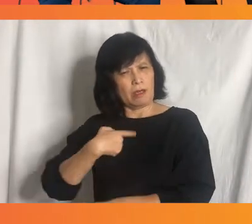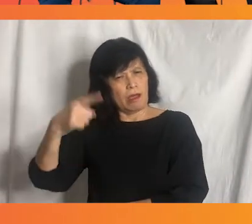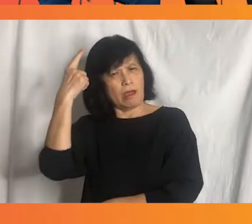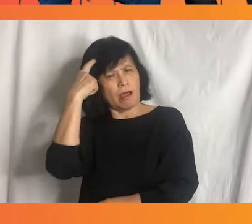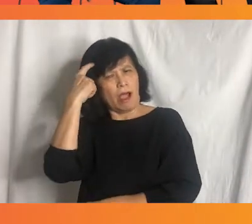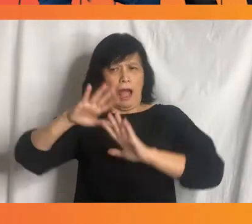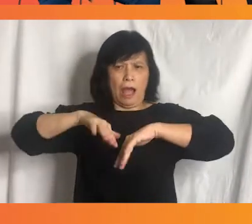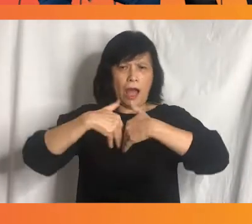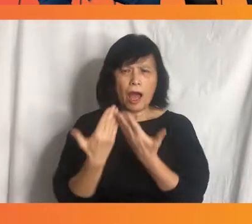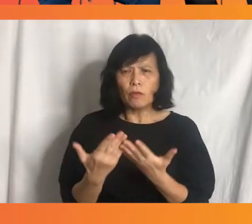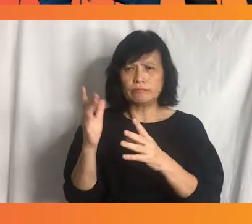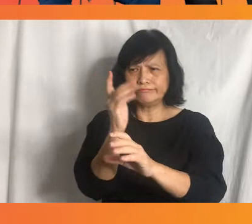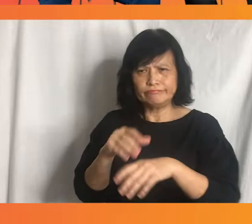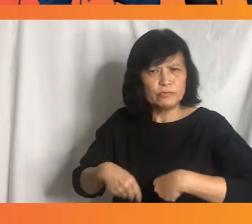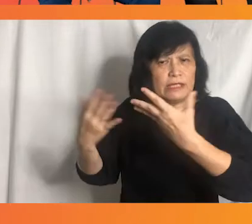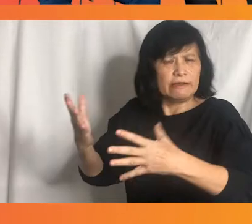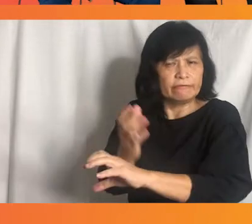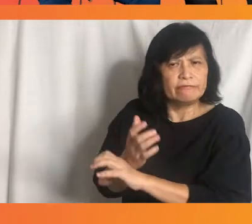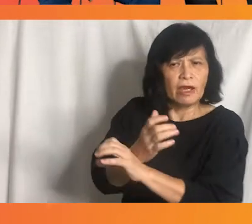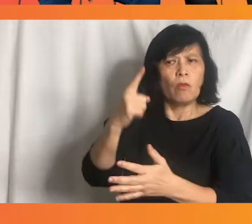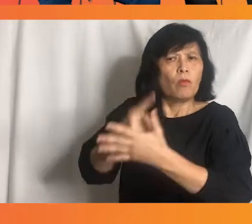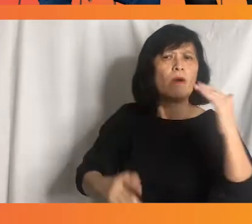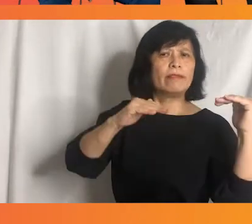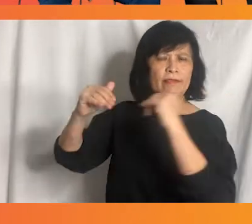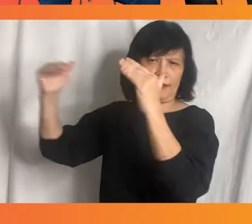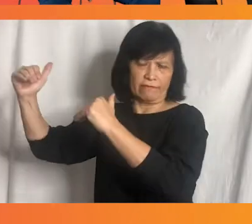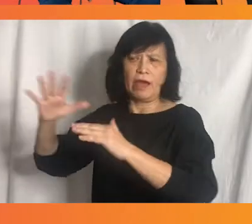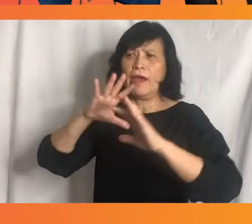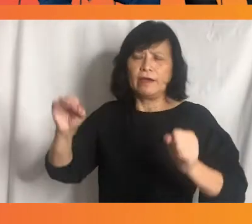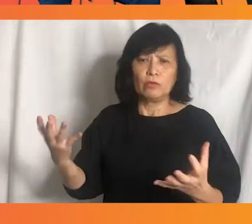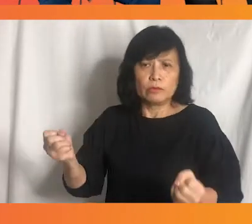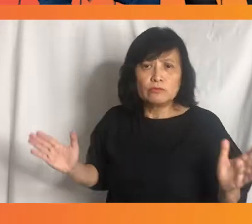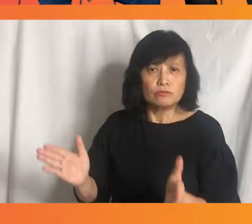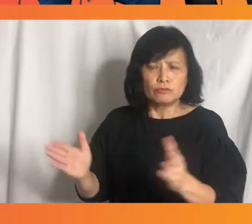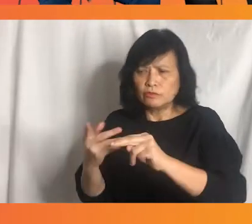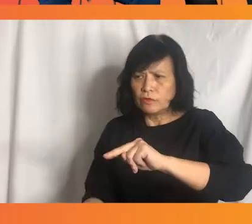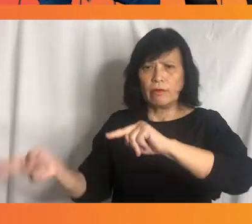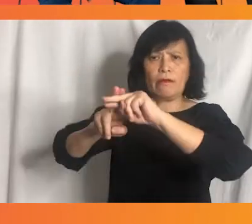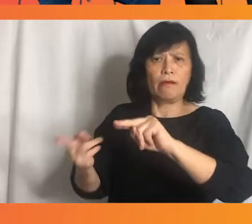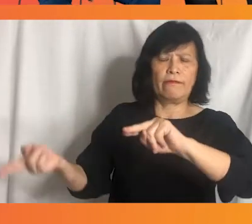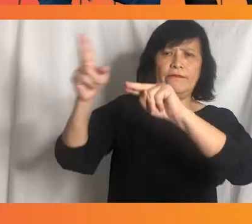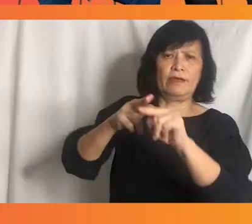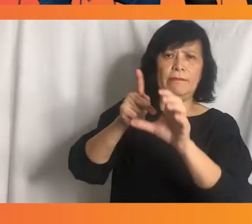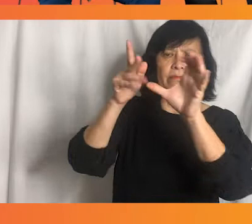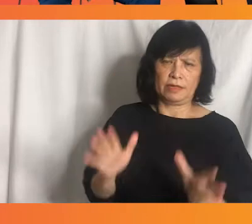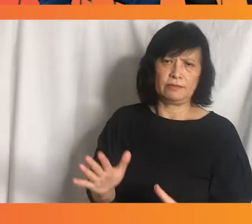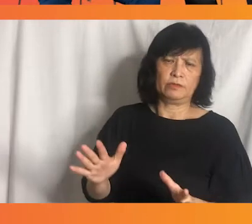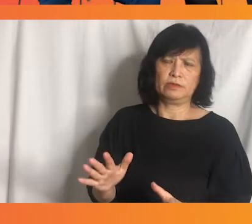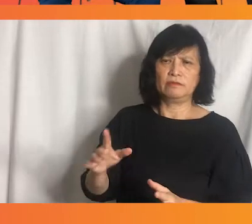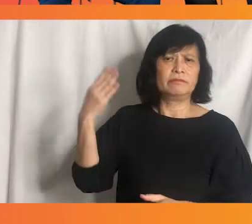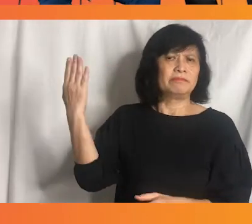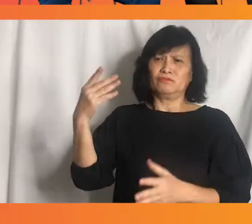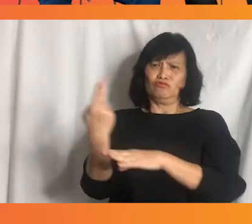provide care at the ward level. And if we really want to push for increased participation, as most times we tend to focus mainly